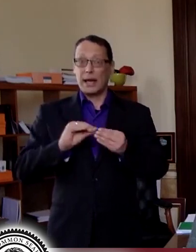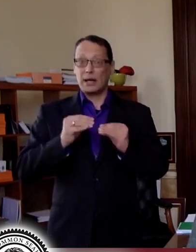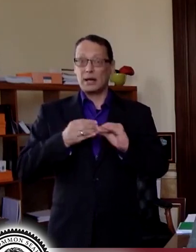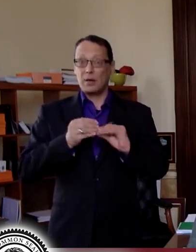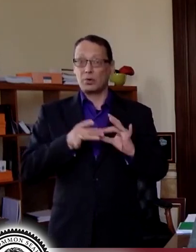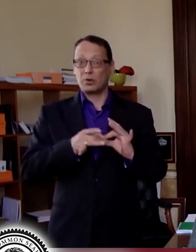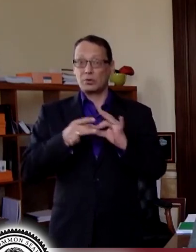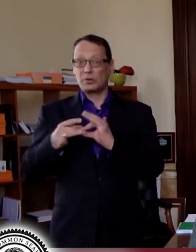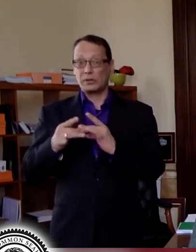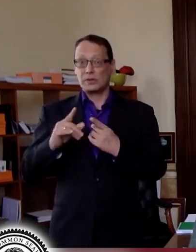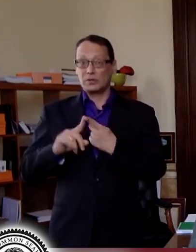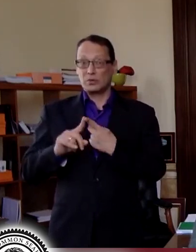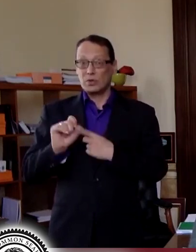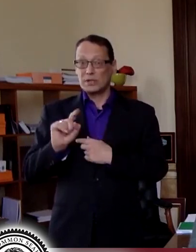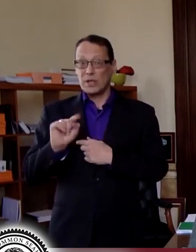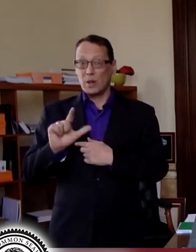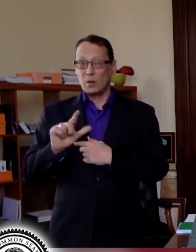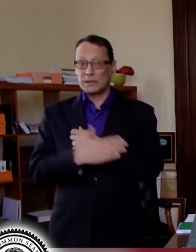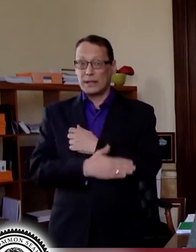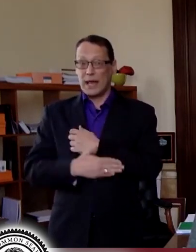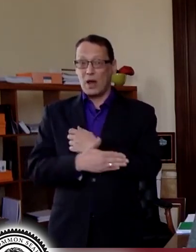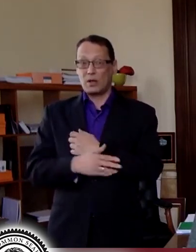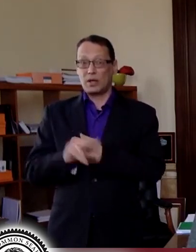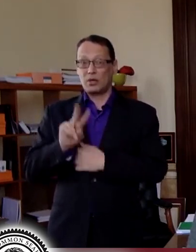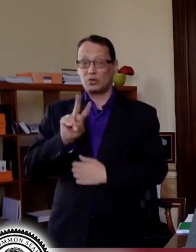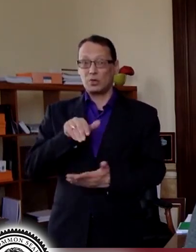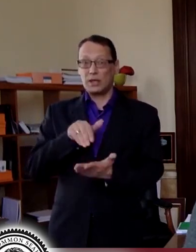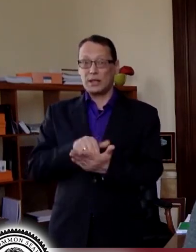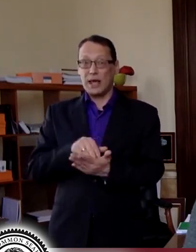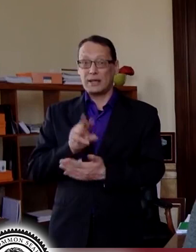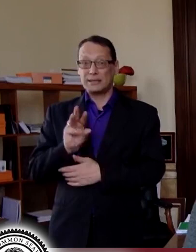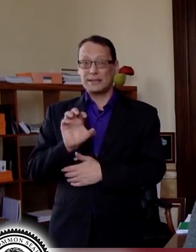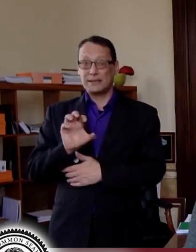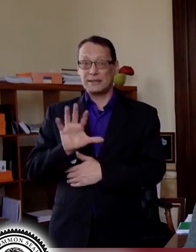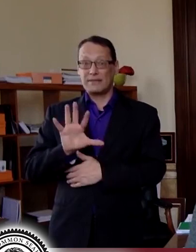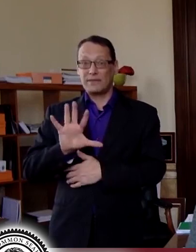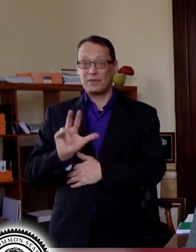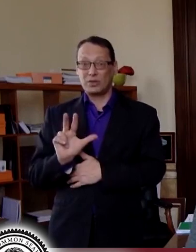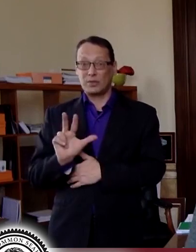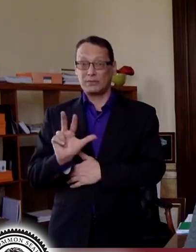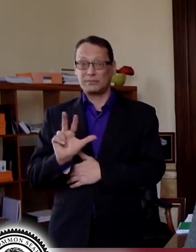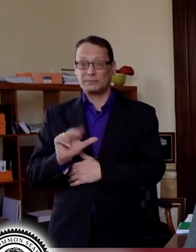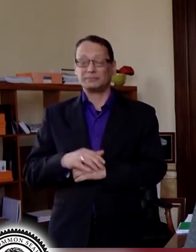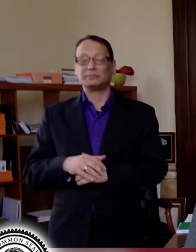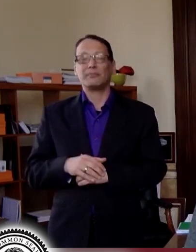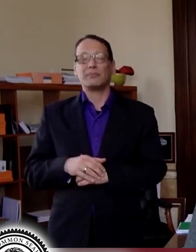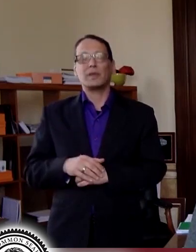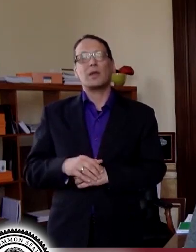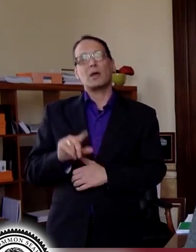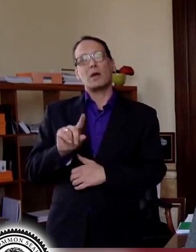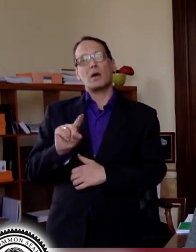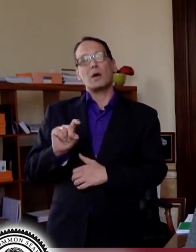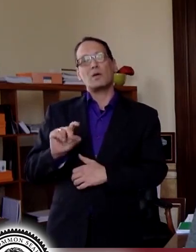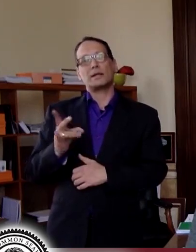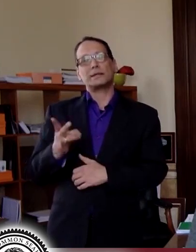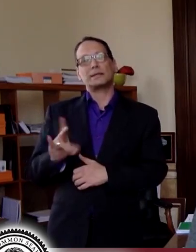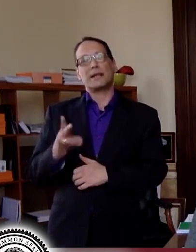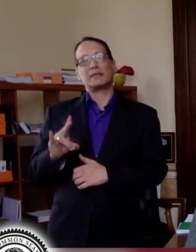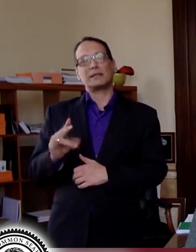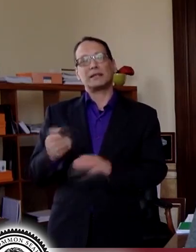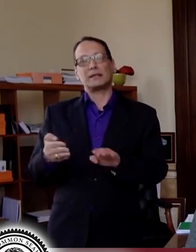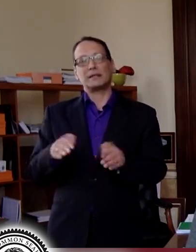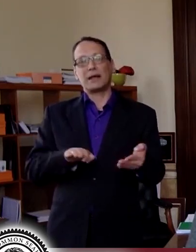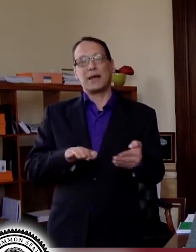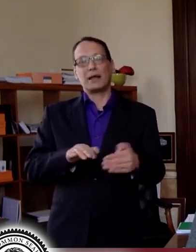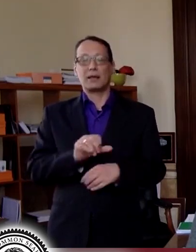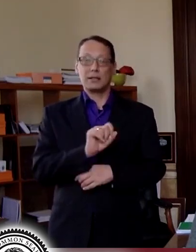with St. Louis County's numbers, which are 2,653 confirmed cases, 117 deaths,